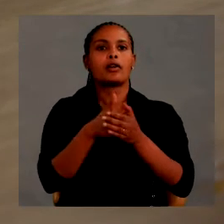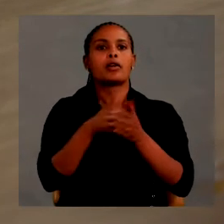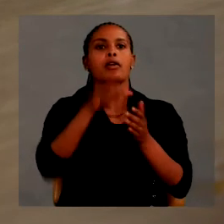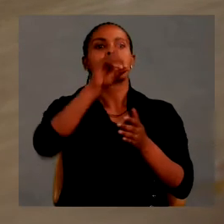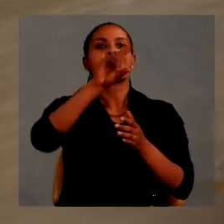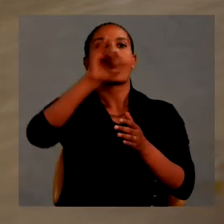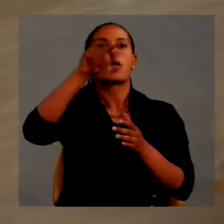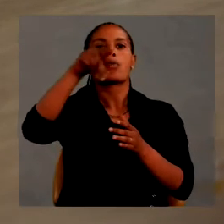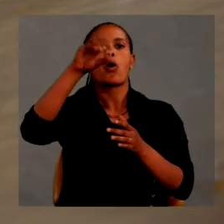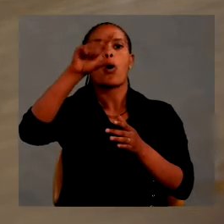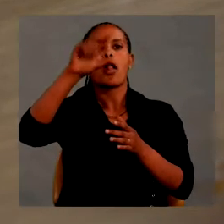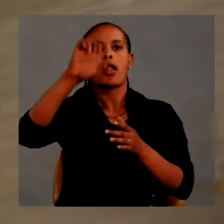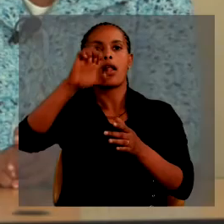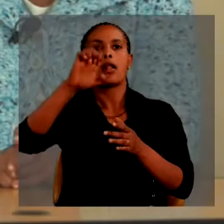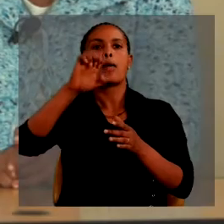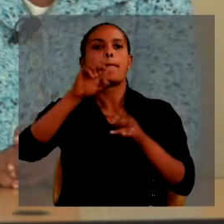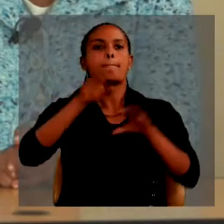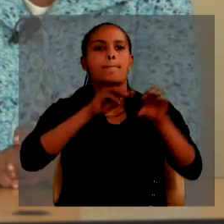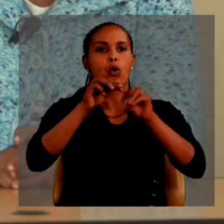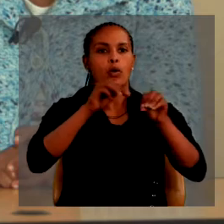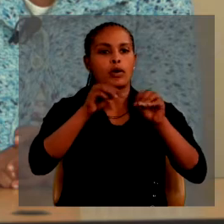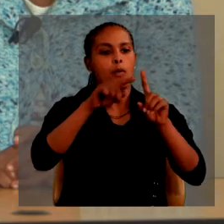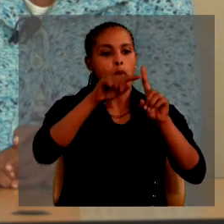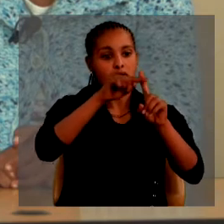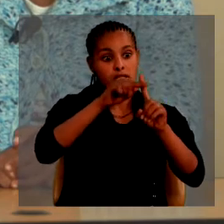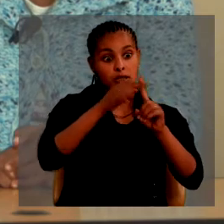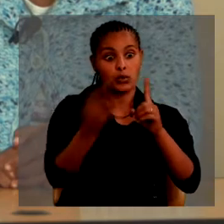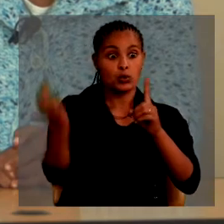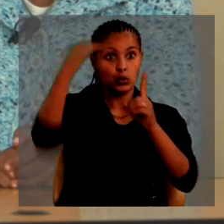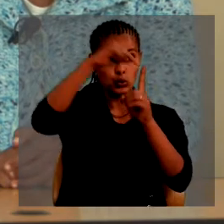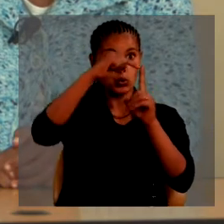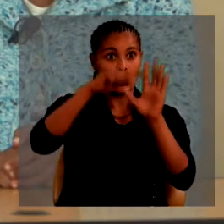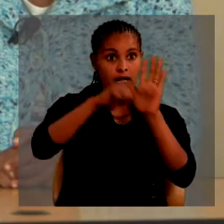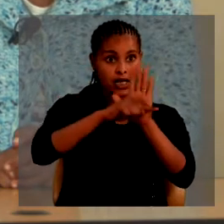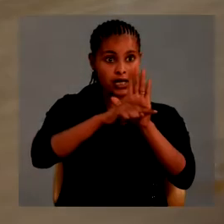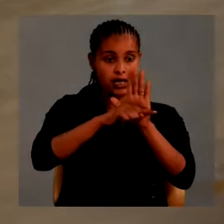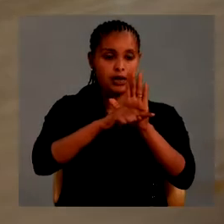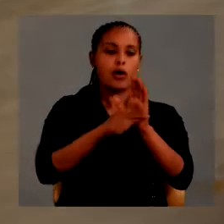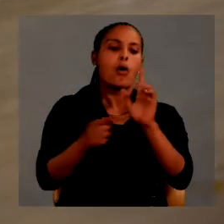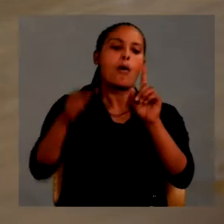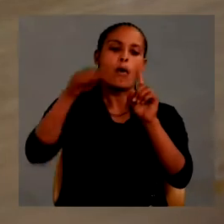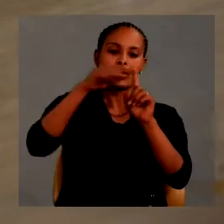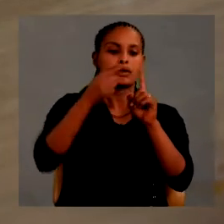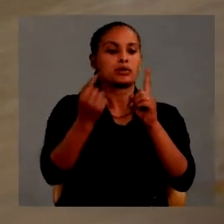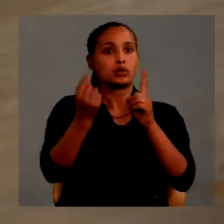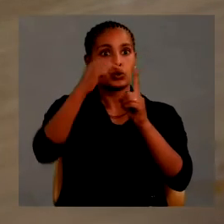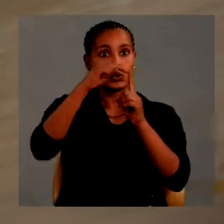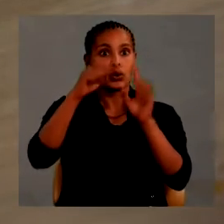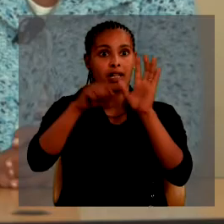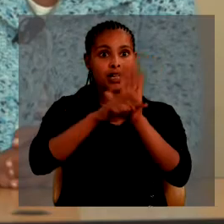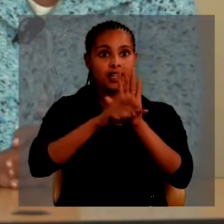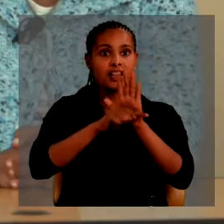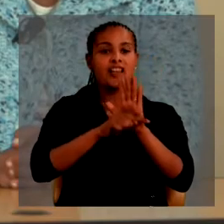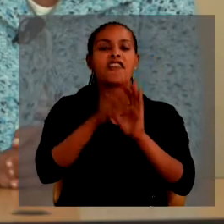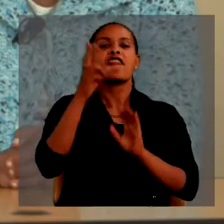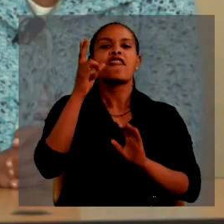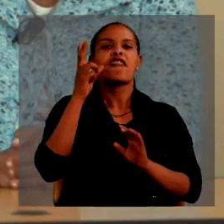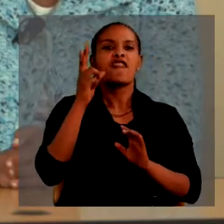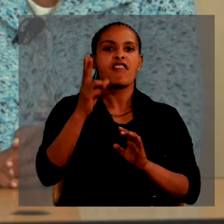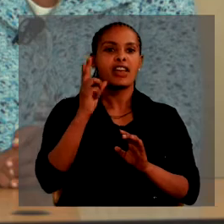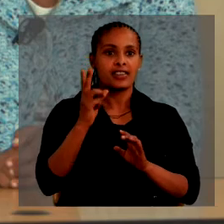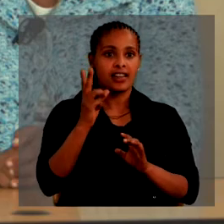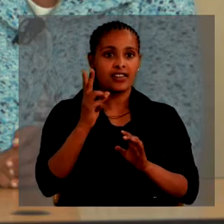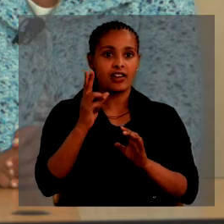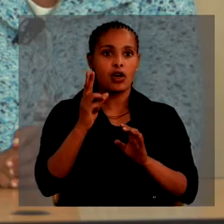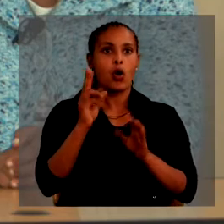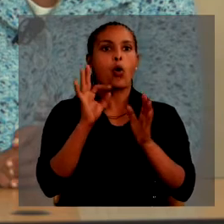dipole moments point from positive to the negative. From positive to the negative. So you have a vector quantity, a